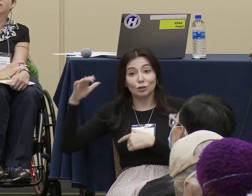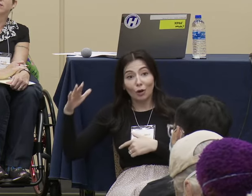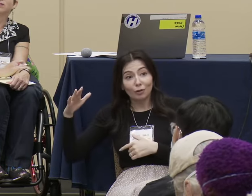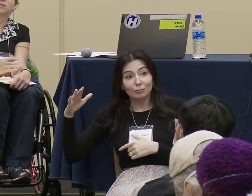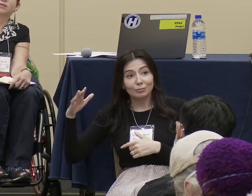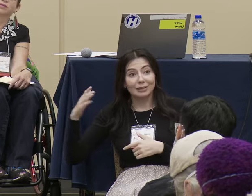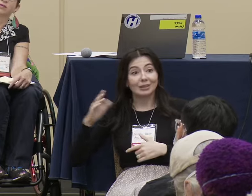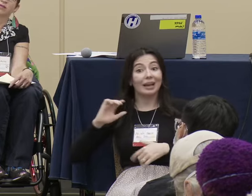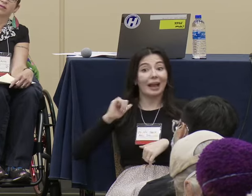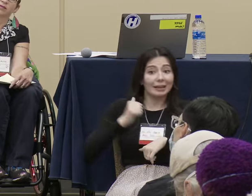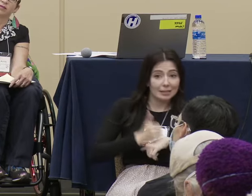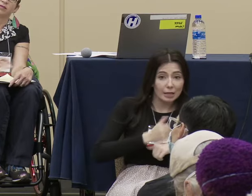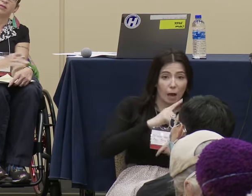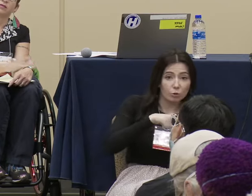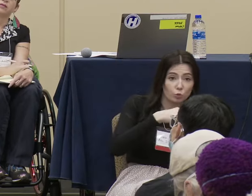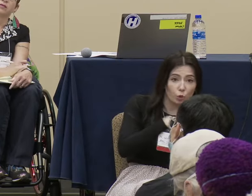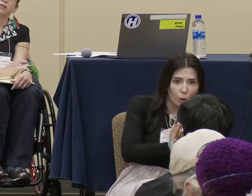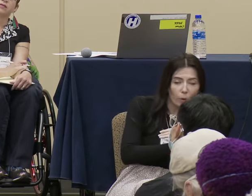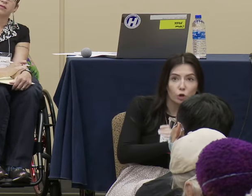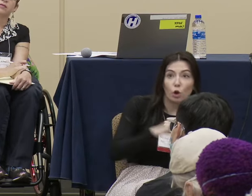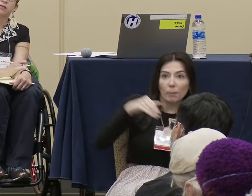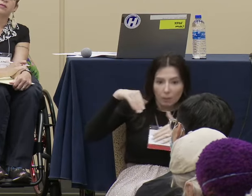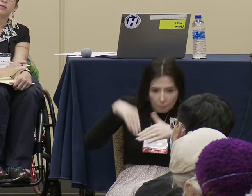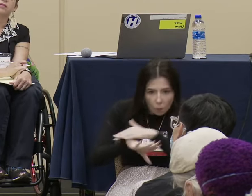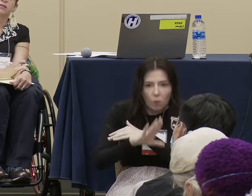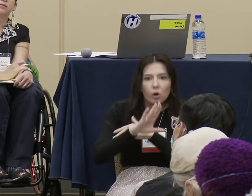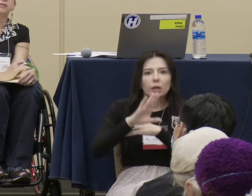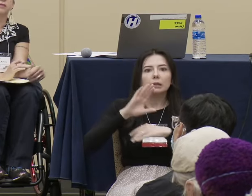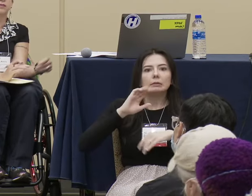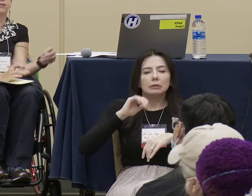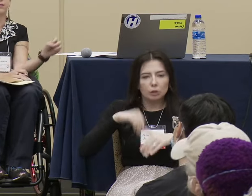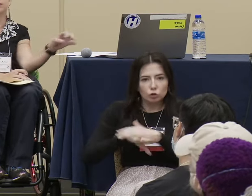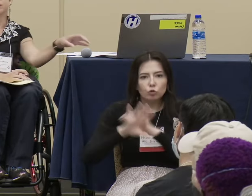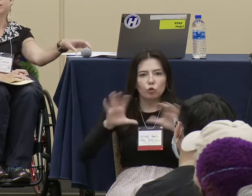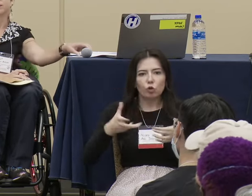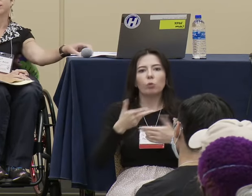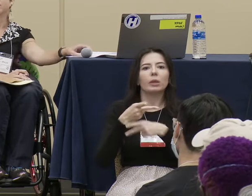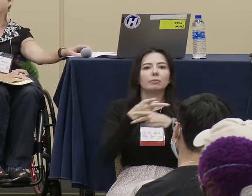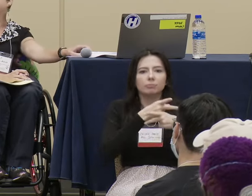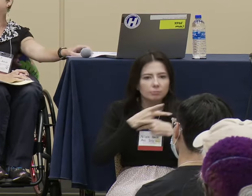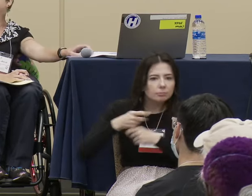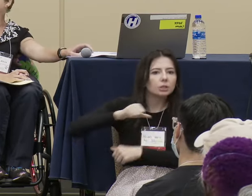you're born. Like you are being born into a care collective.